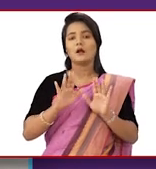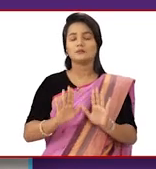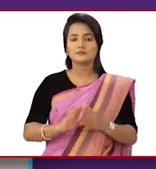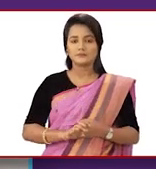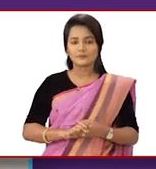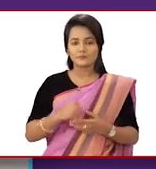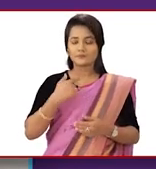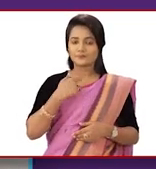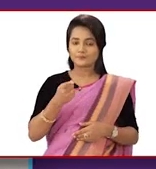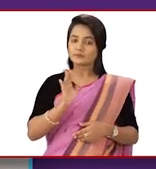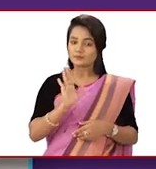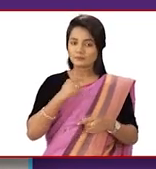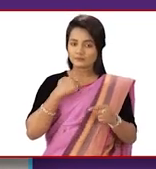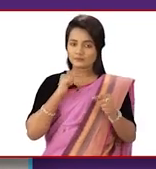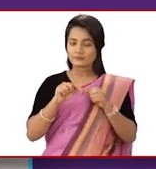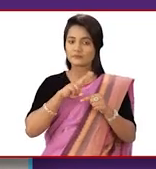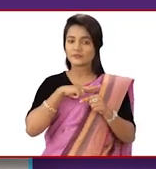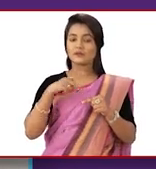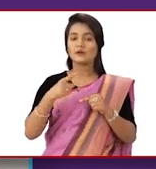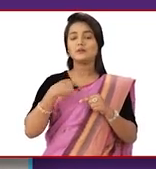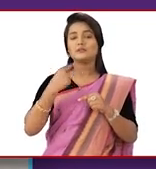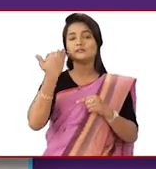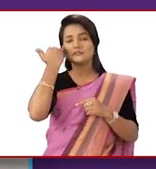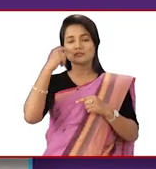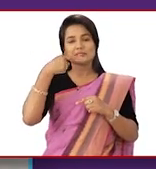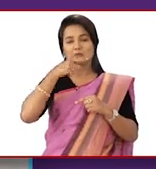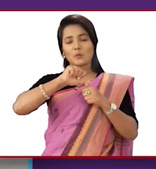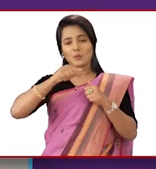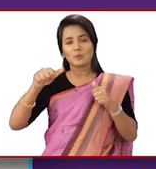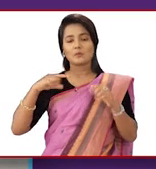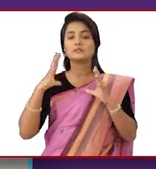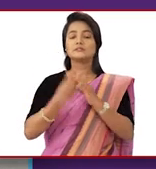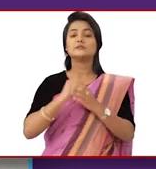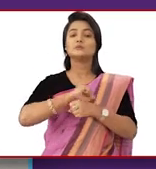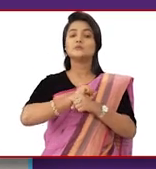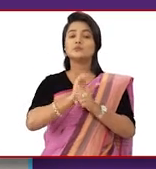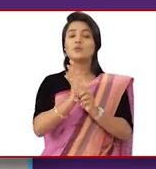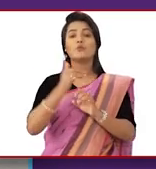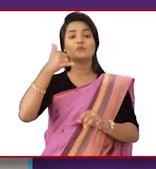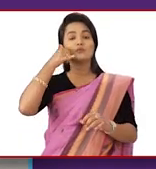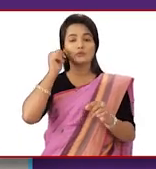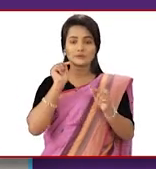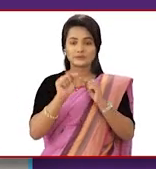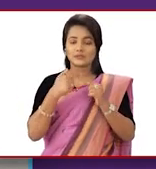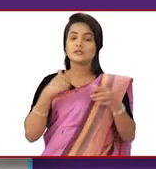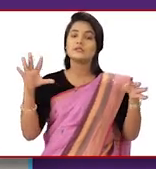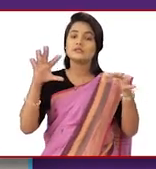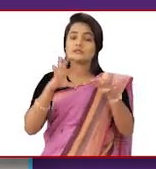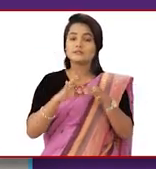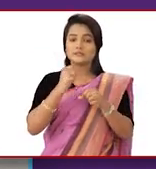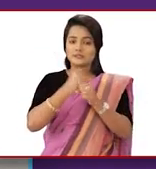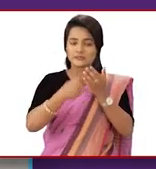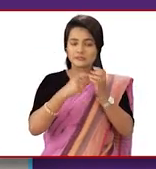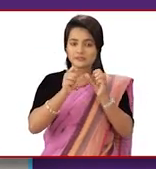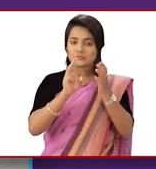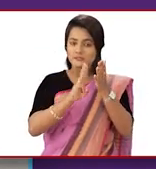Sharmin. I am an advertising communication expert working at Grameenphone as the head of corporate brand and engagements. I